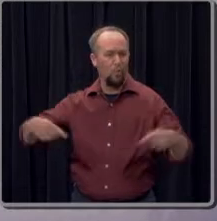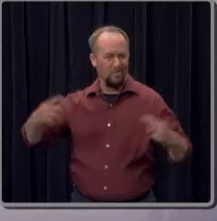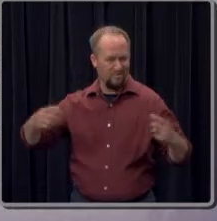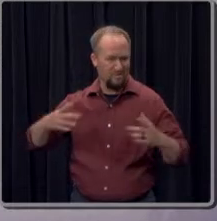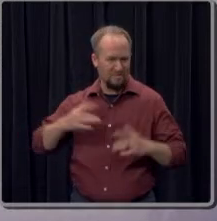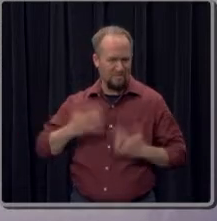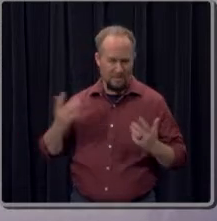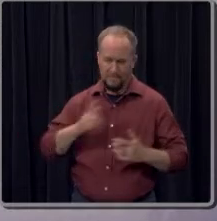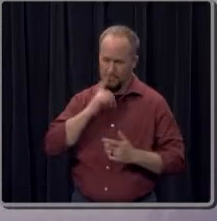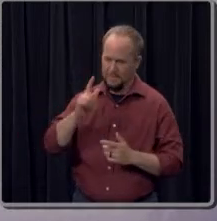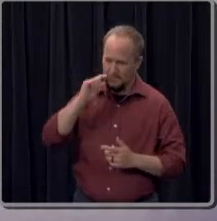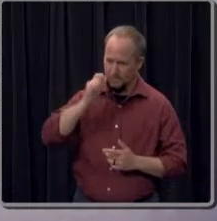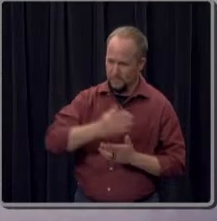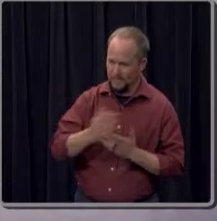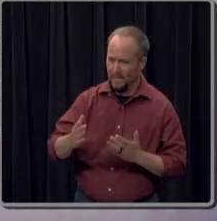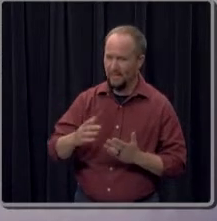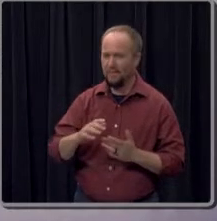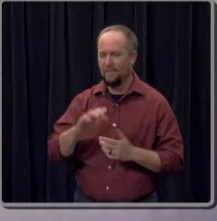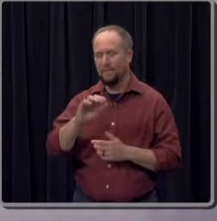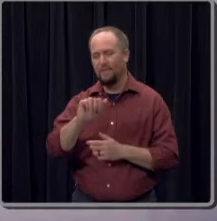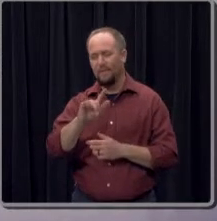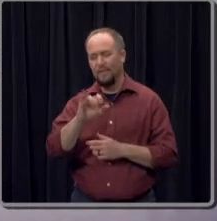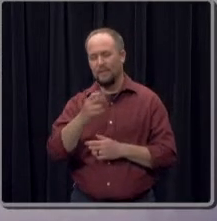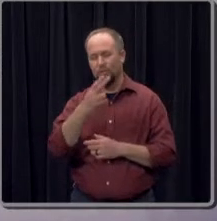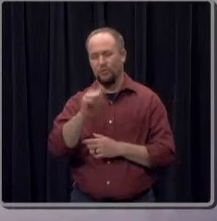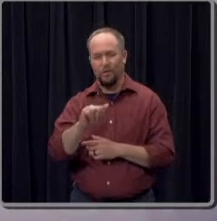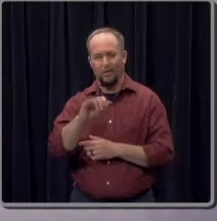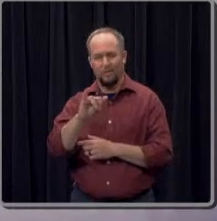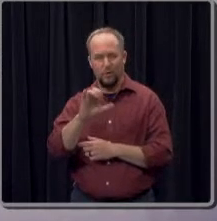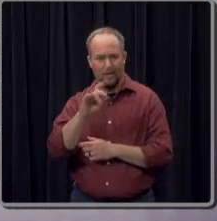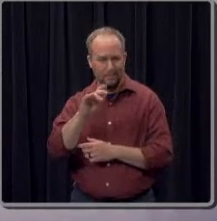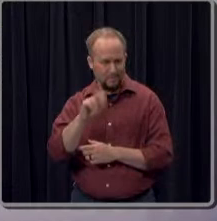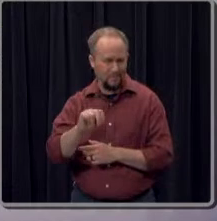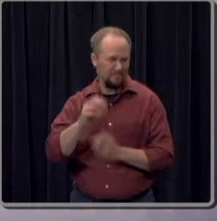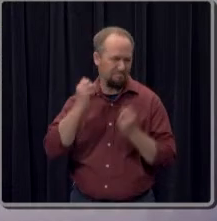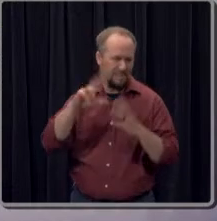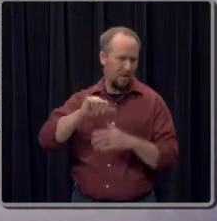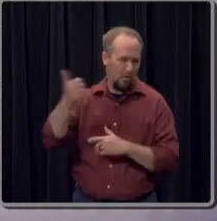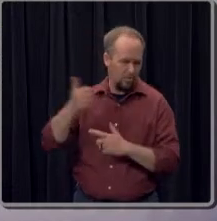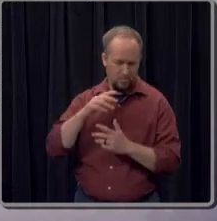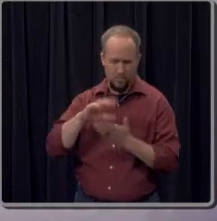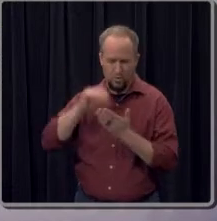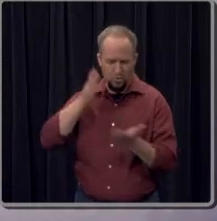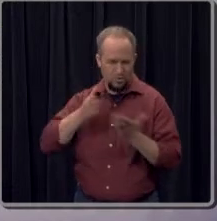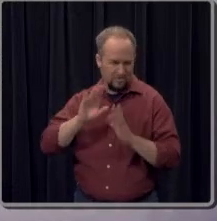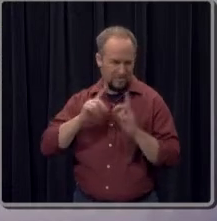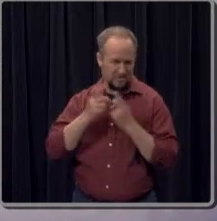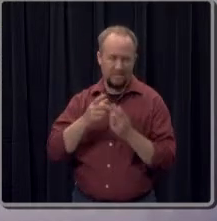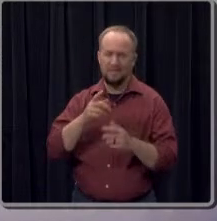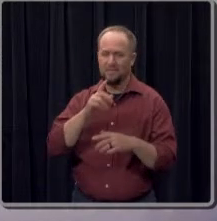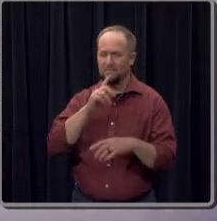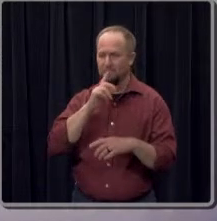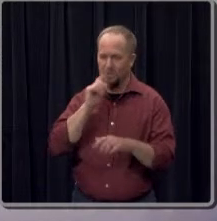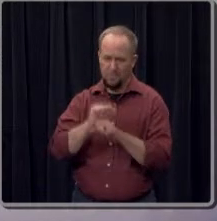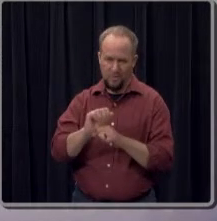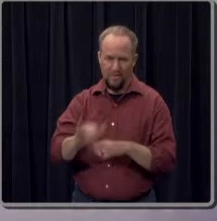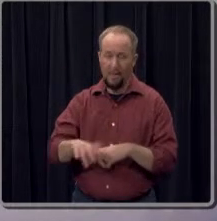that Alicia Jackson and many others in our learning services team work on. But this picture is really